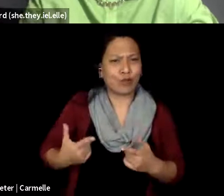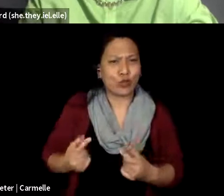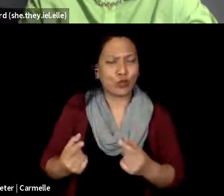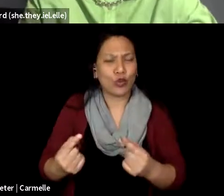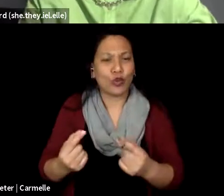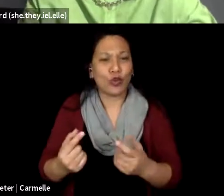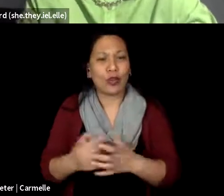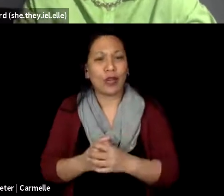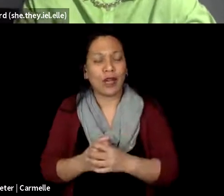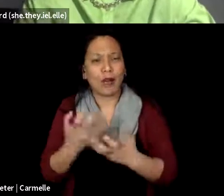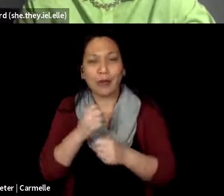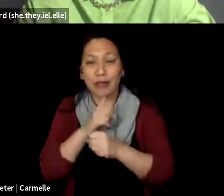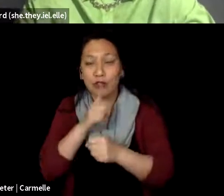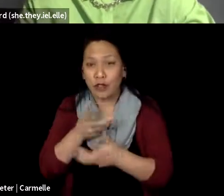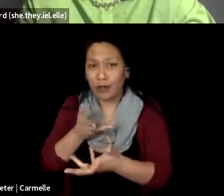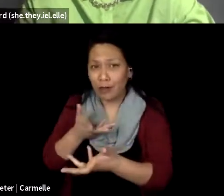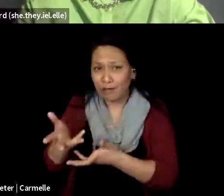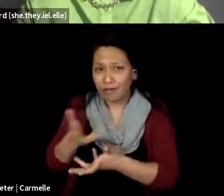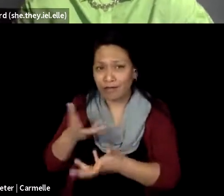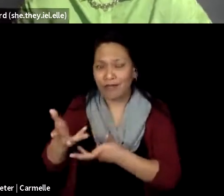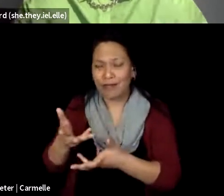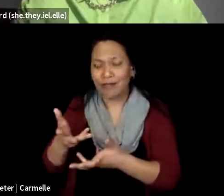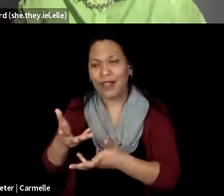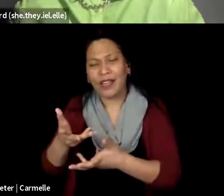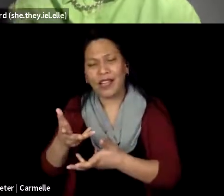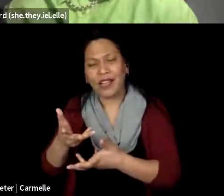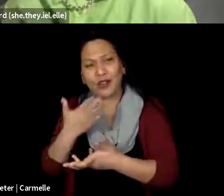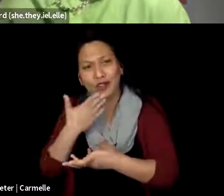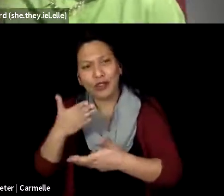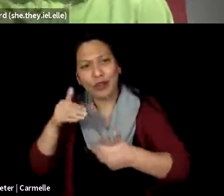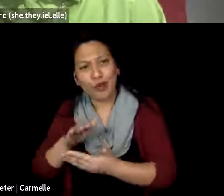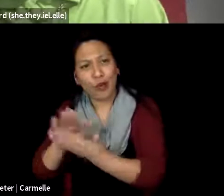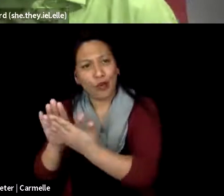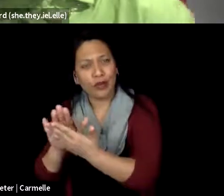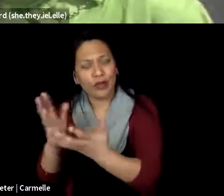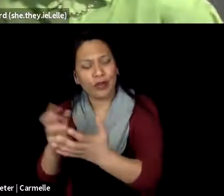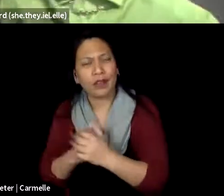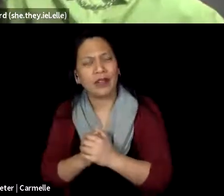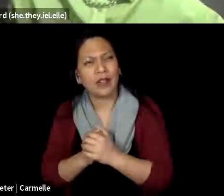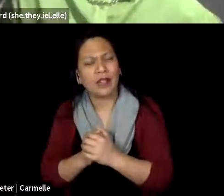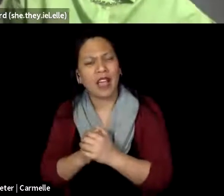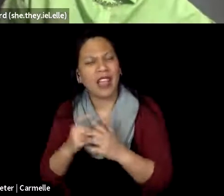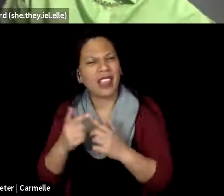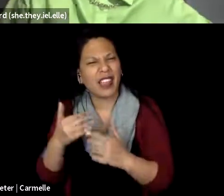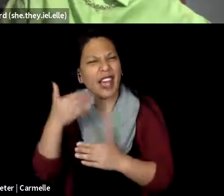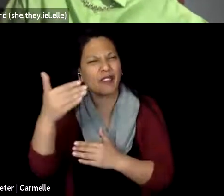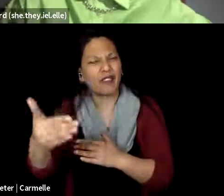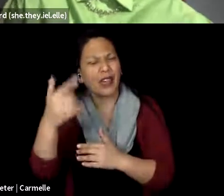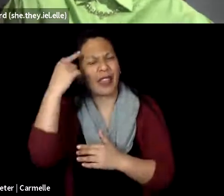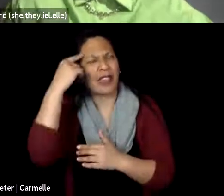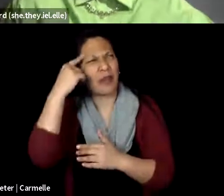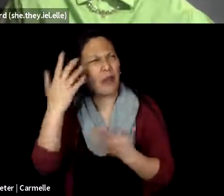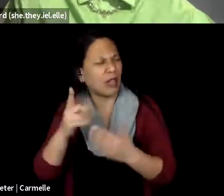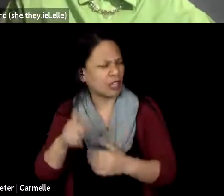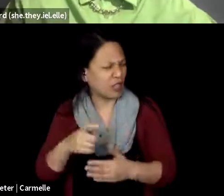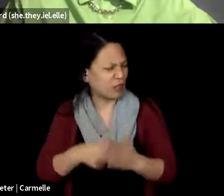sure that I'm engaging in a good way. And then I often think about it afterwards and then I'm like, oh, maybe I should have, you know, but